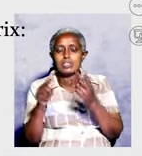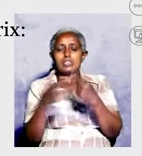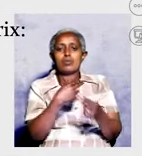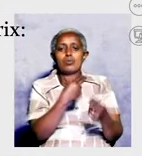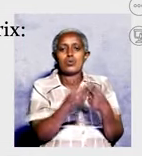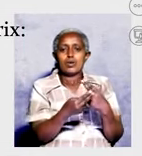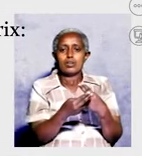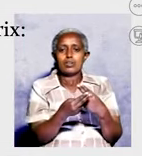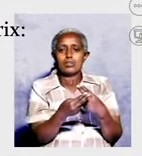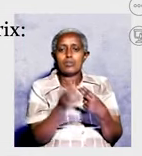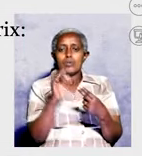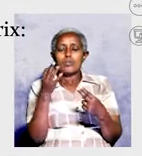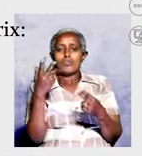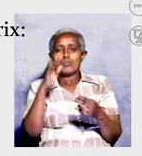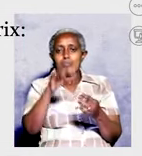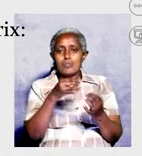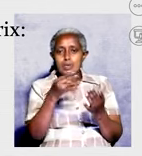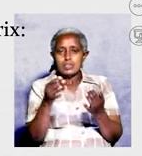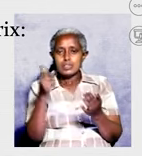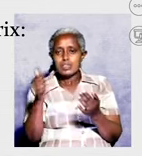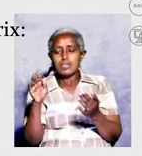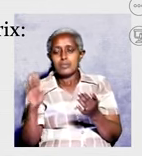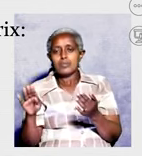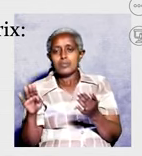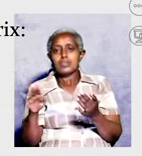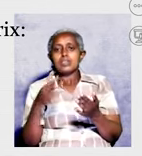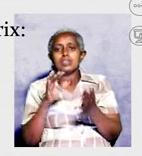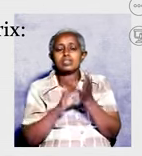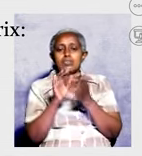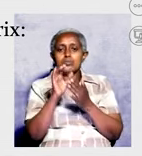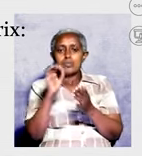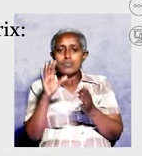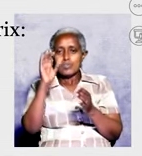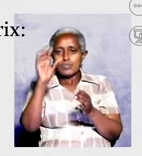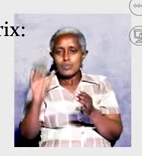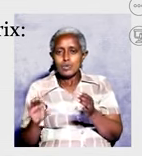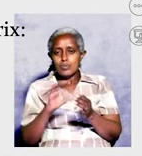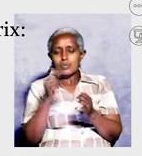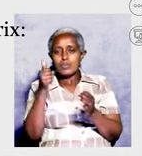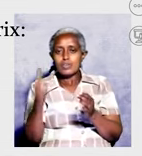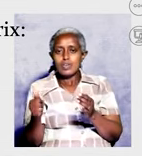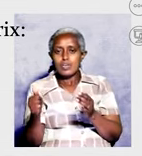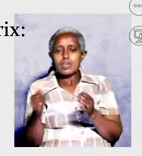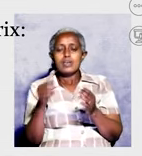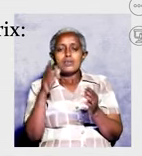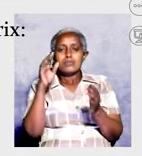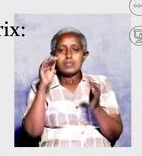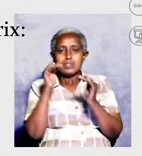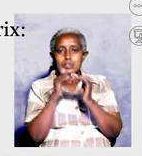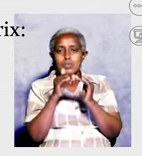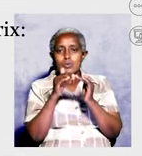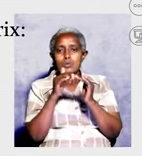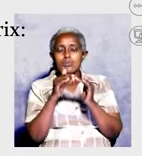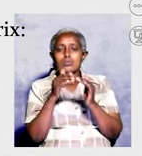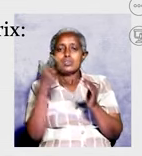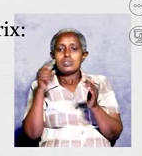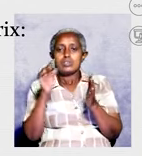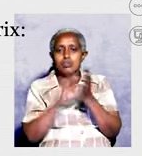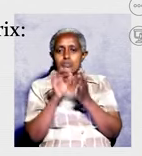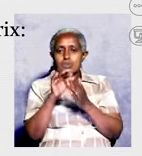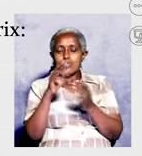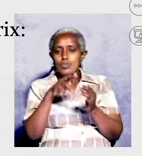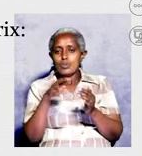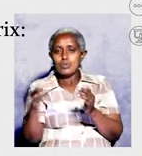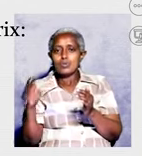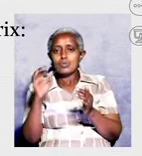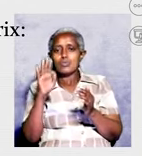product of matrix AB. The number of column of A must be equal to the number of rows